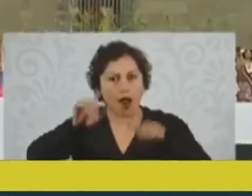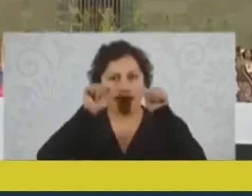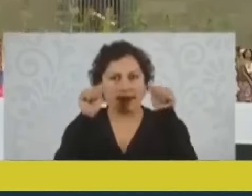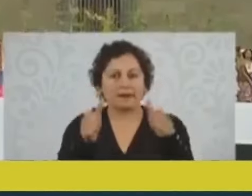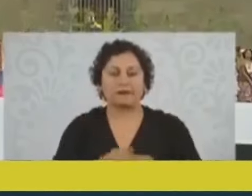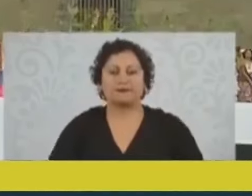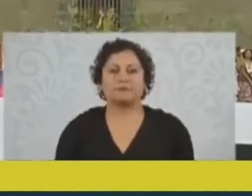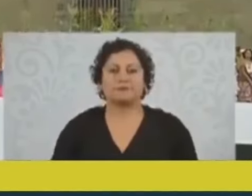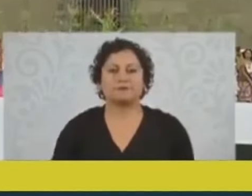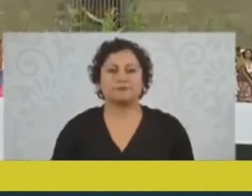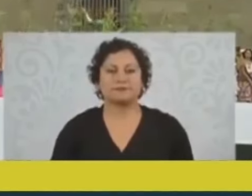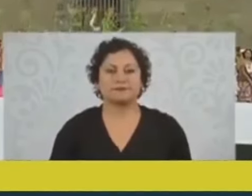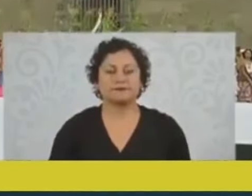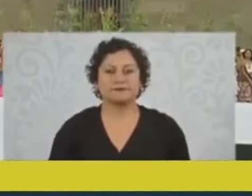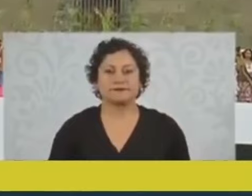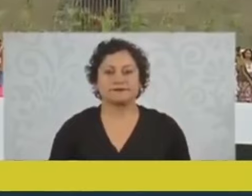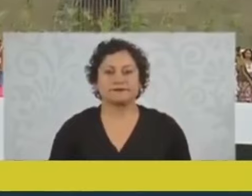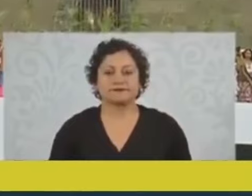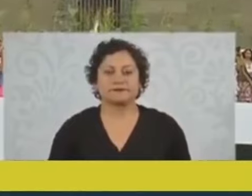attention to all of the elders.